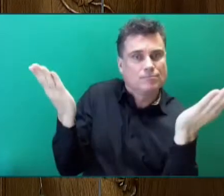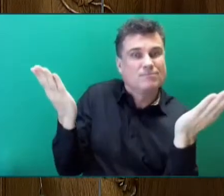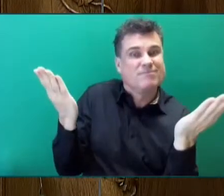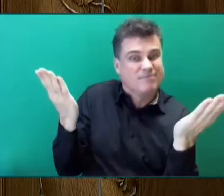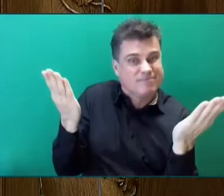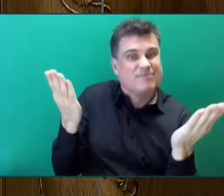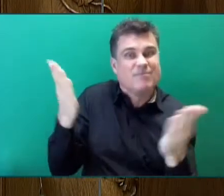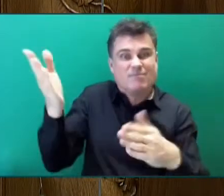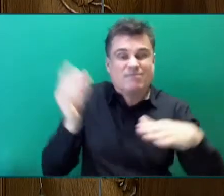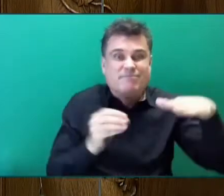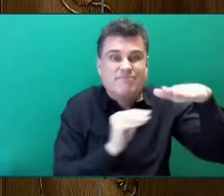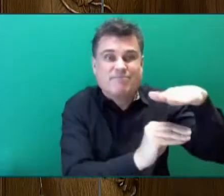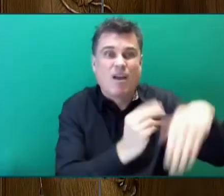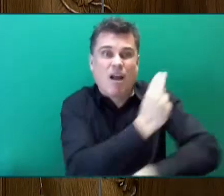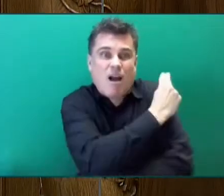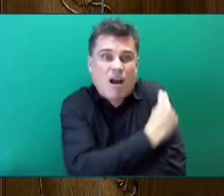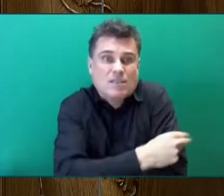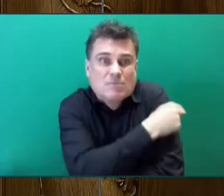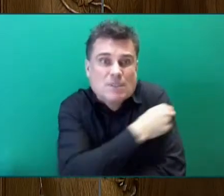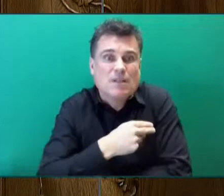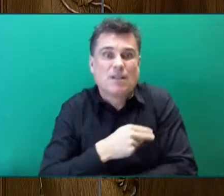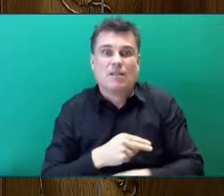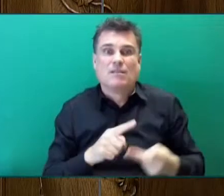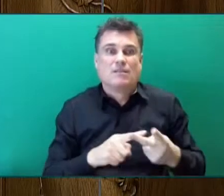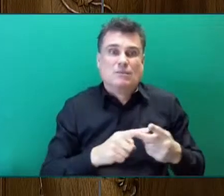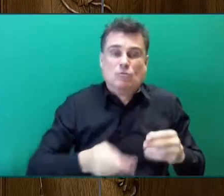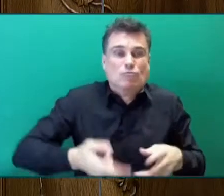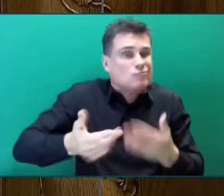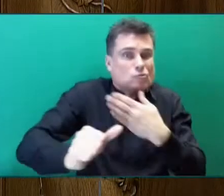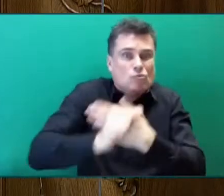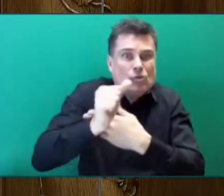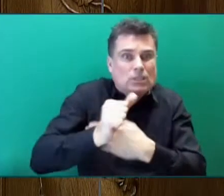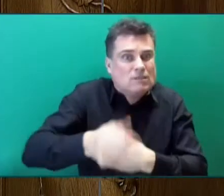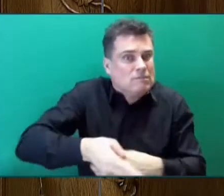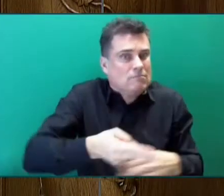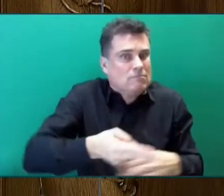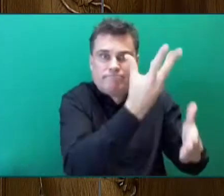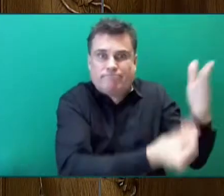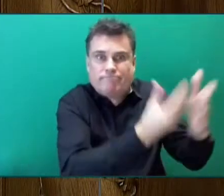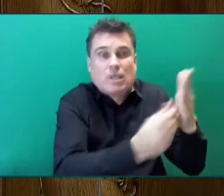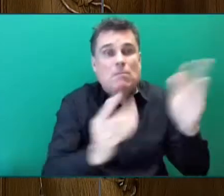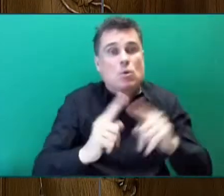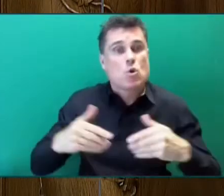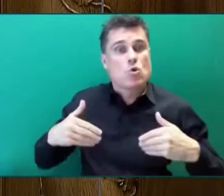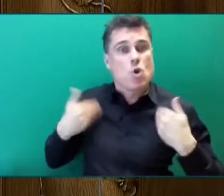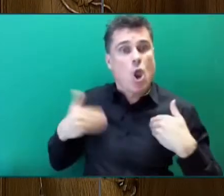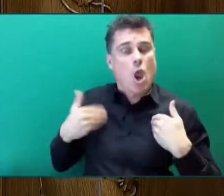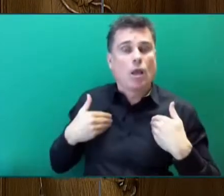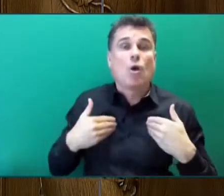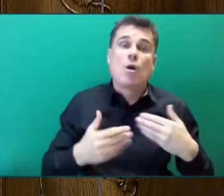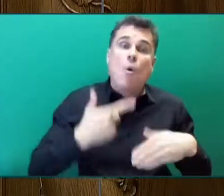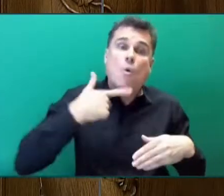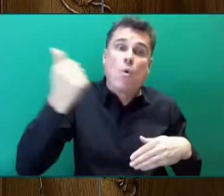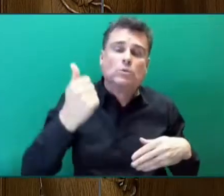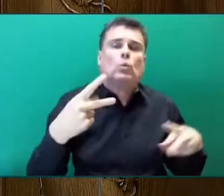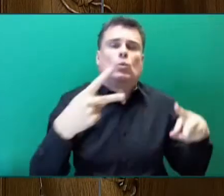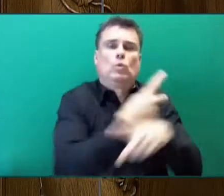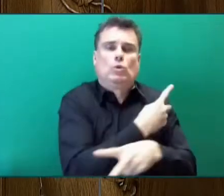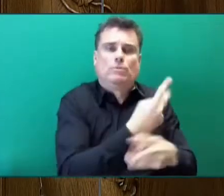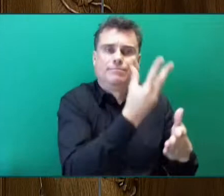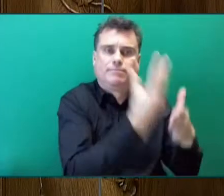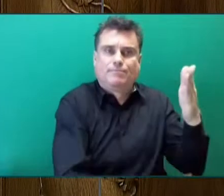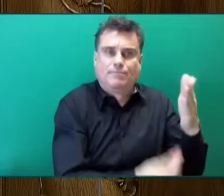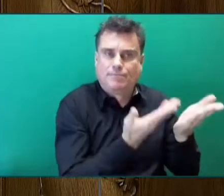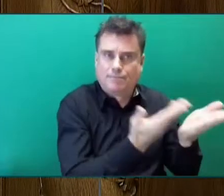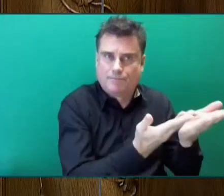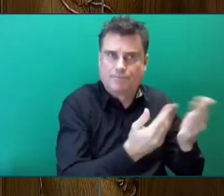than younger people. Those whose health is most endangered by this global pandemic are the same people who have already been through